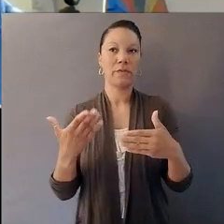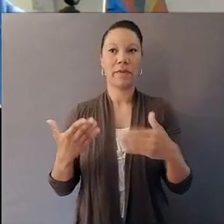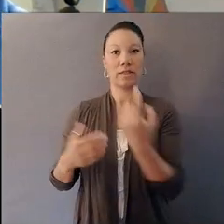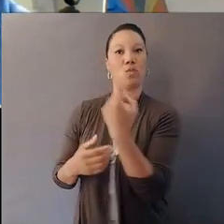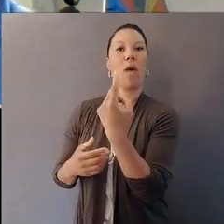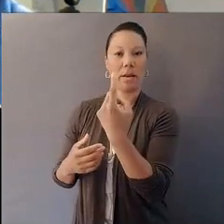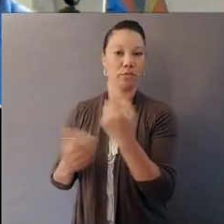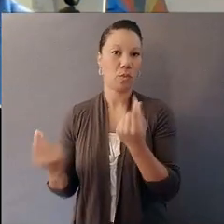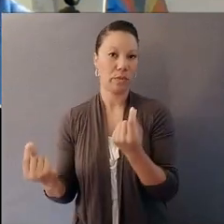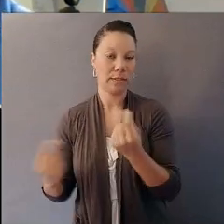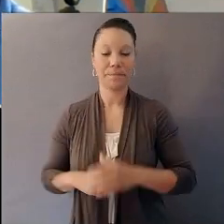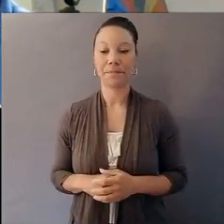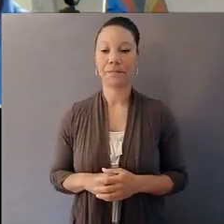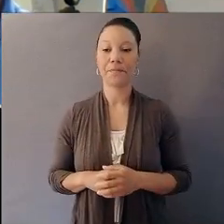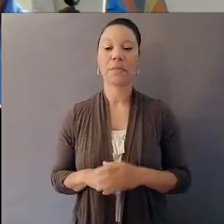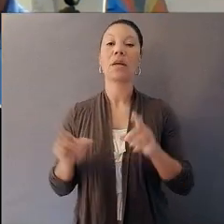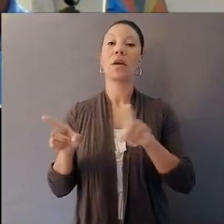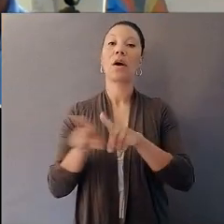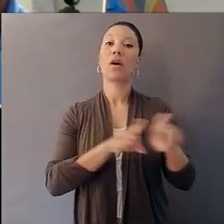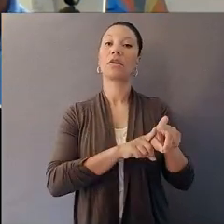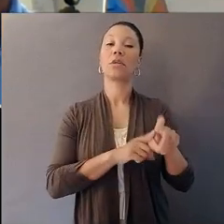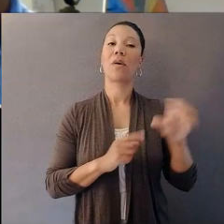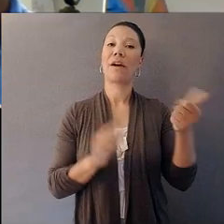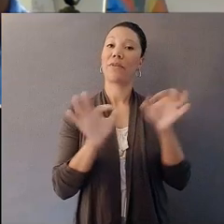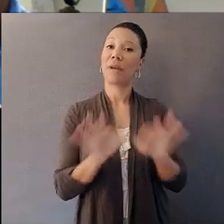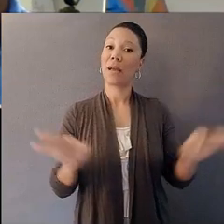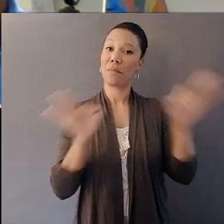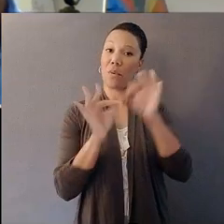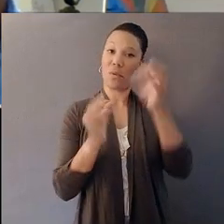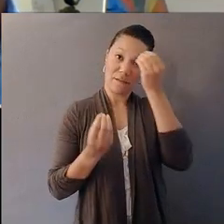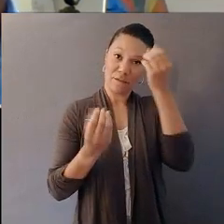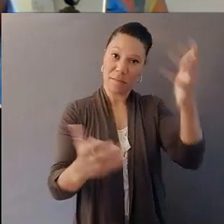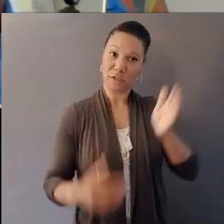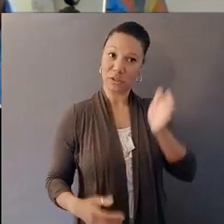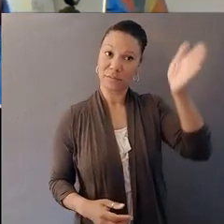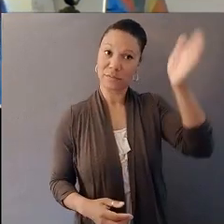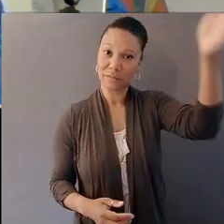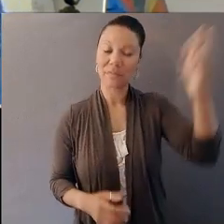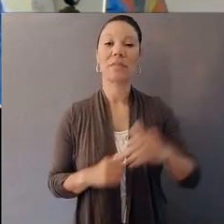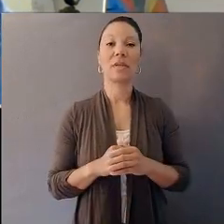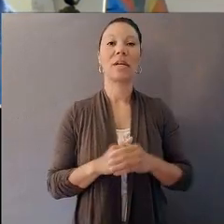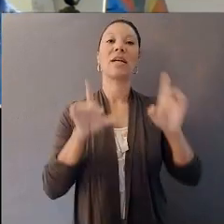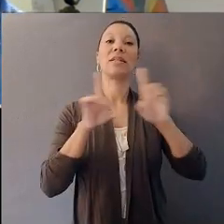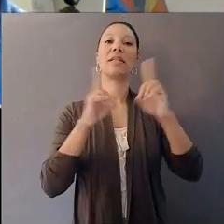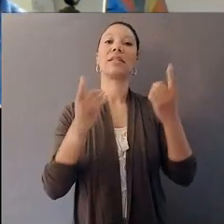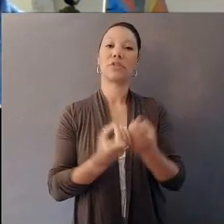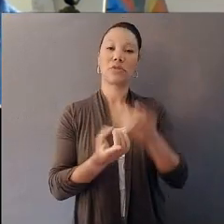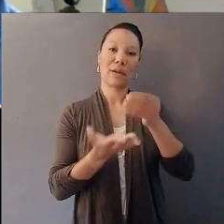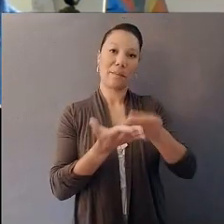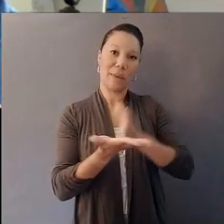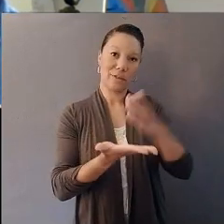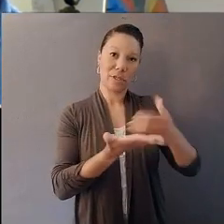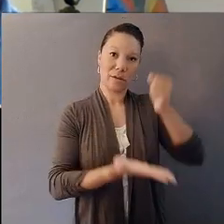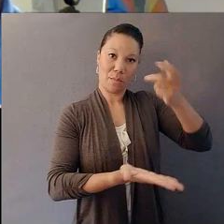good. The other important milestones that lie ahead include the approval of the district's budget, and